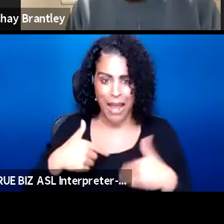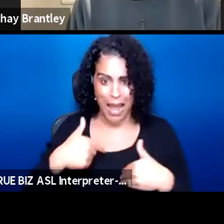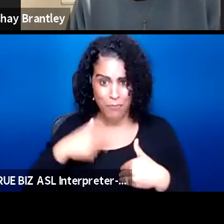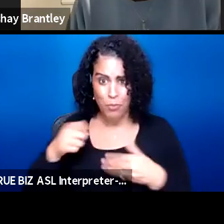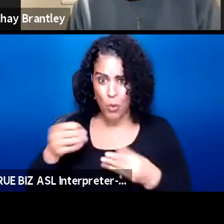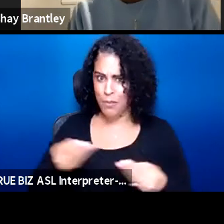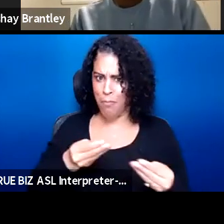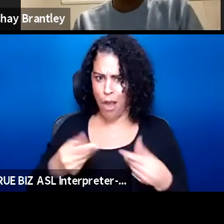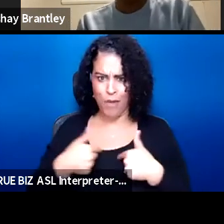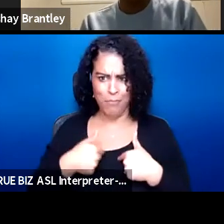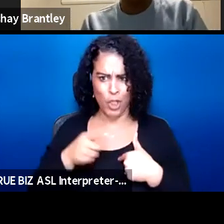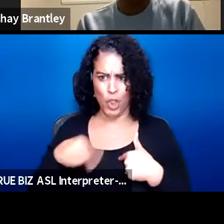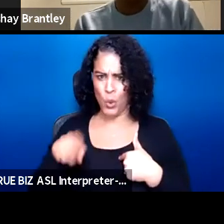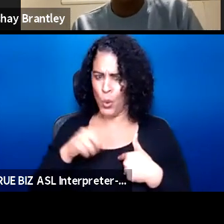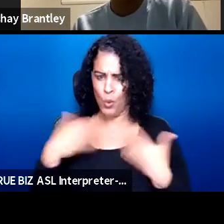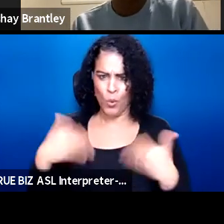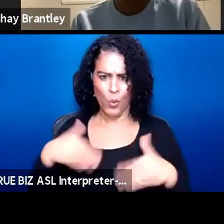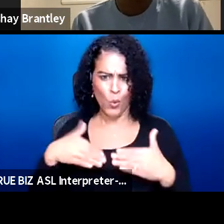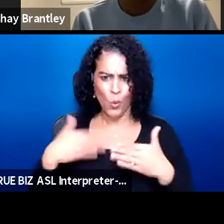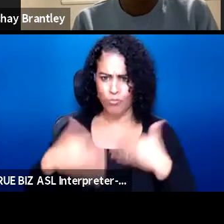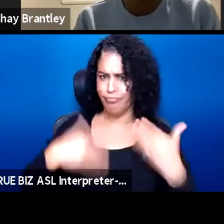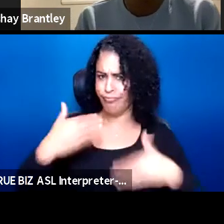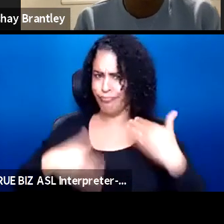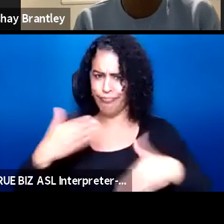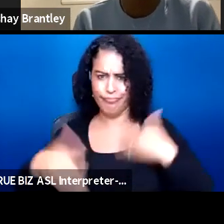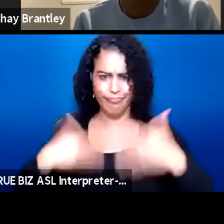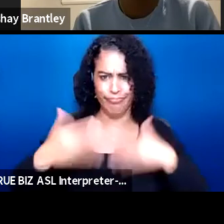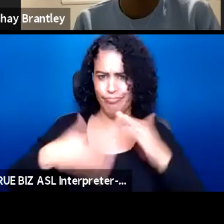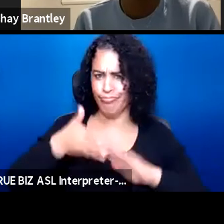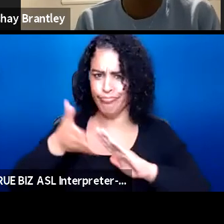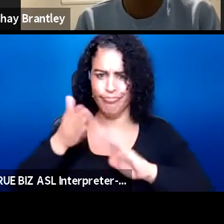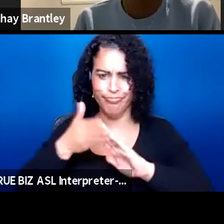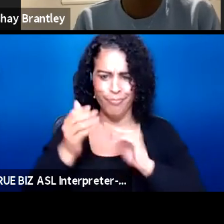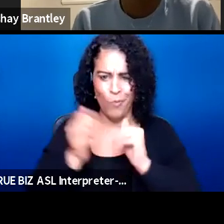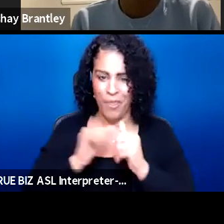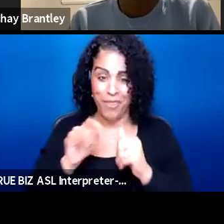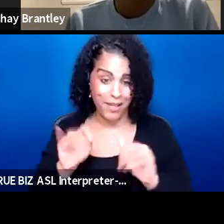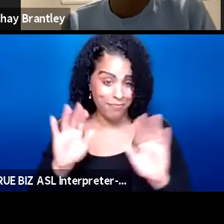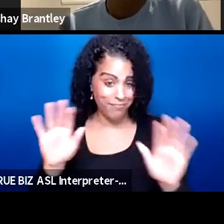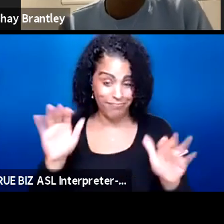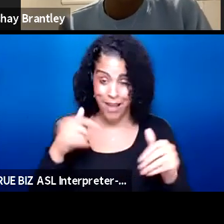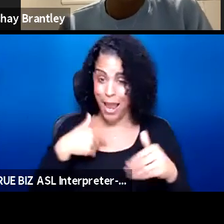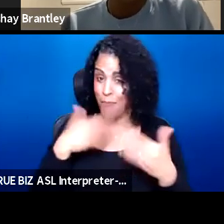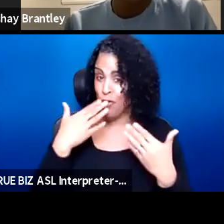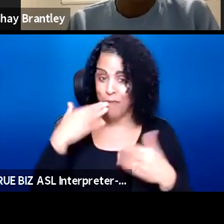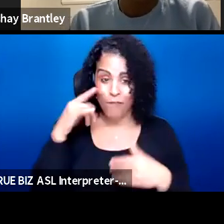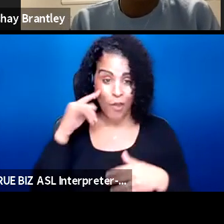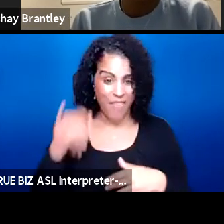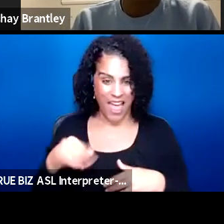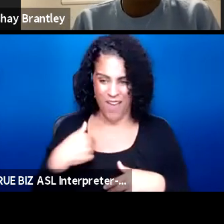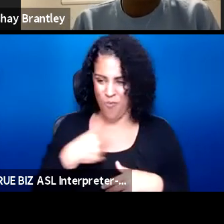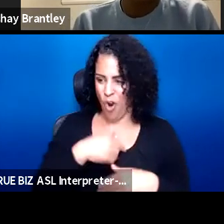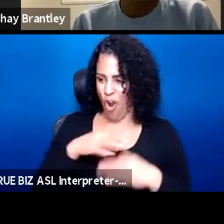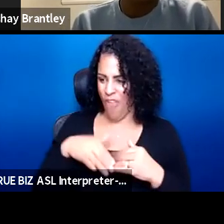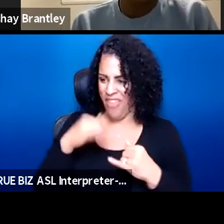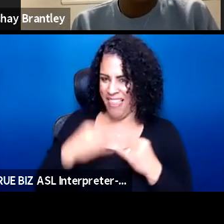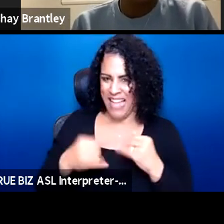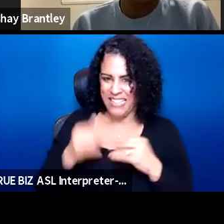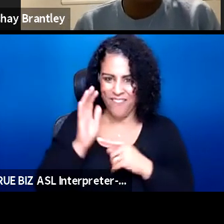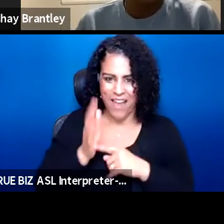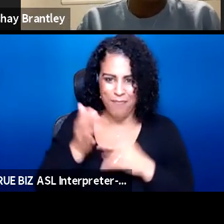y'all just, you know, going on with it, you know? So I'm super, super grateful. We're on our last